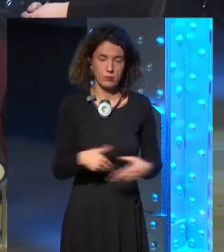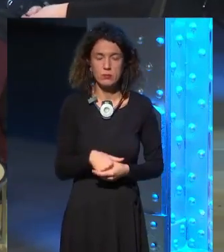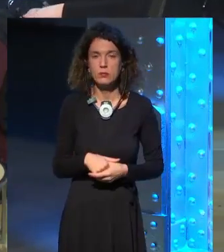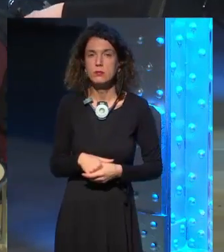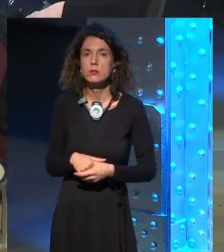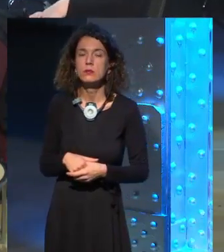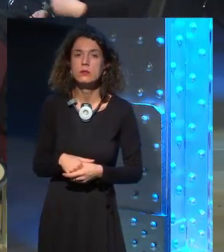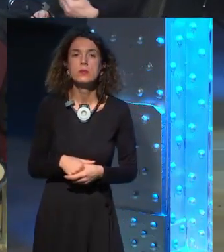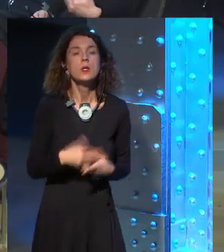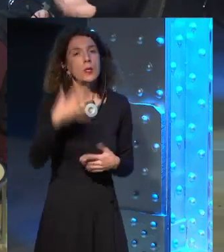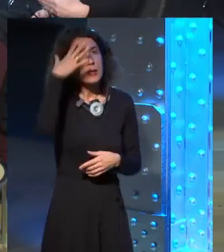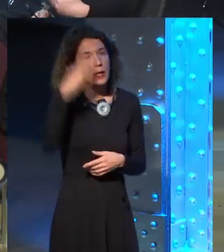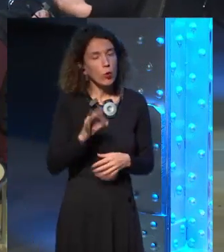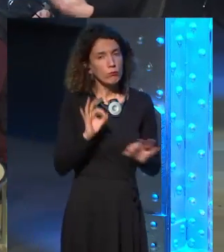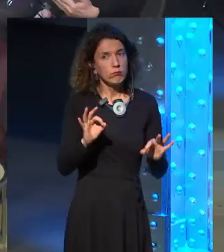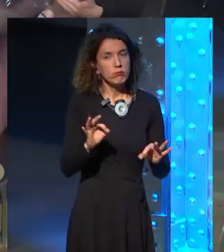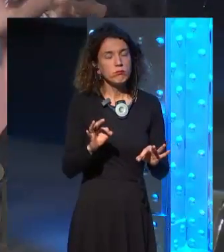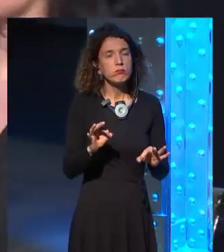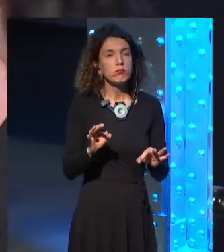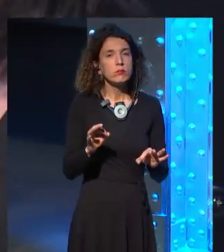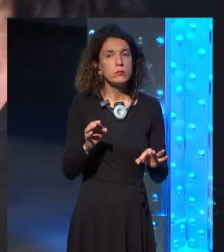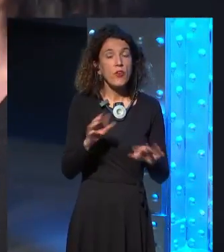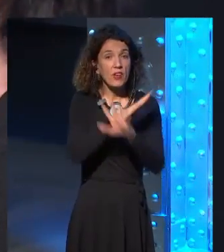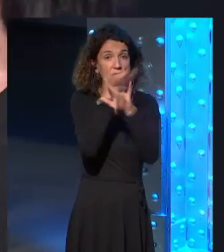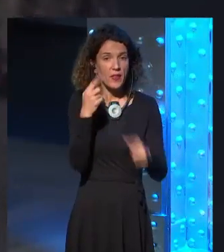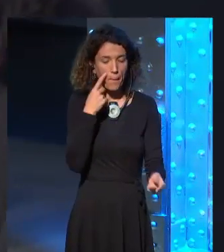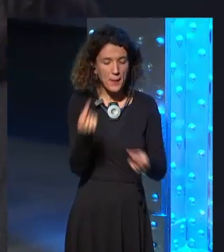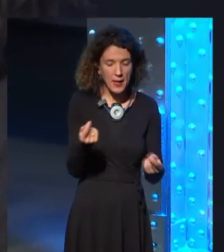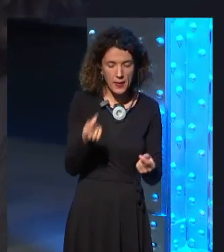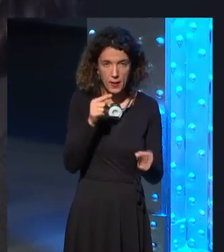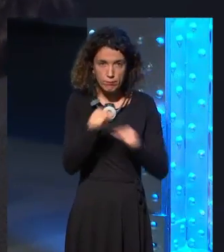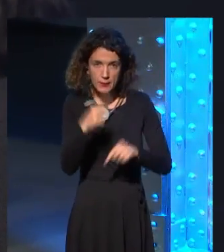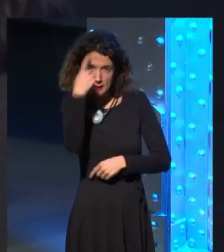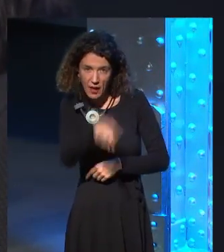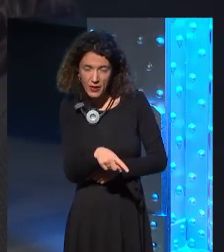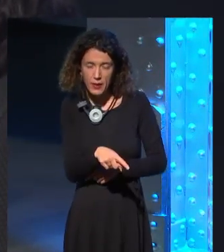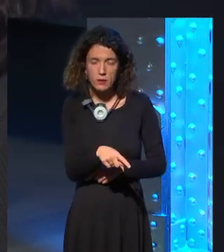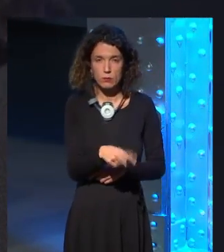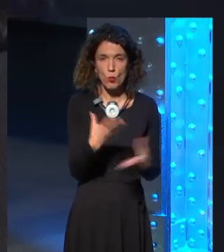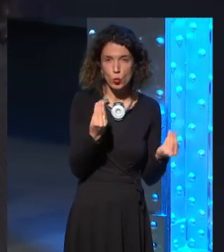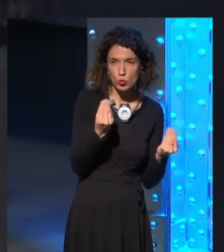I think to measure happiness, that personal or